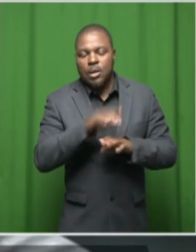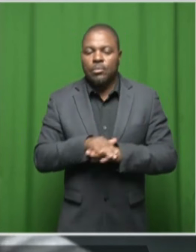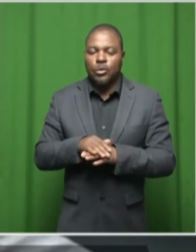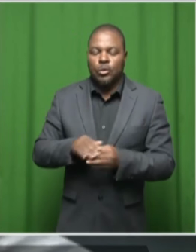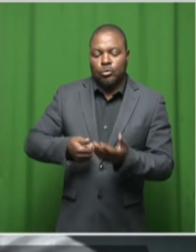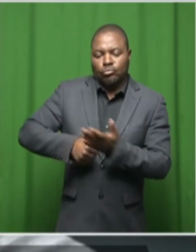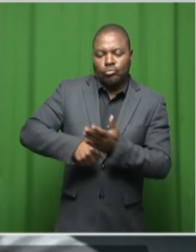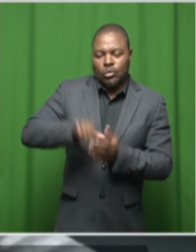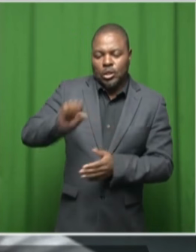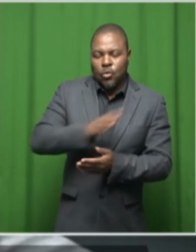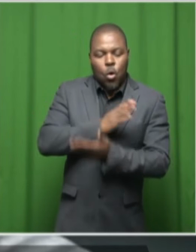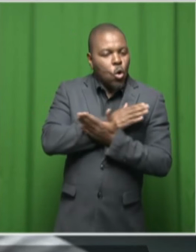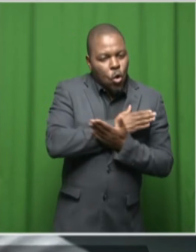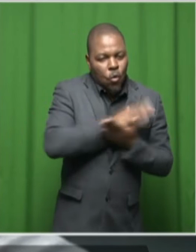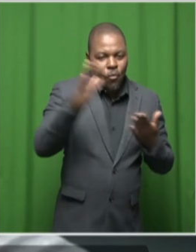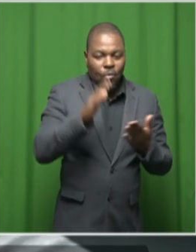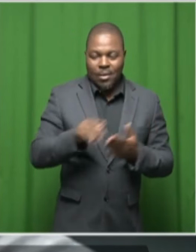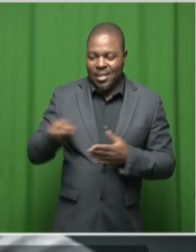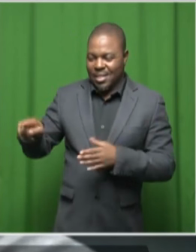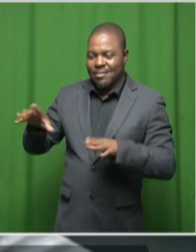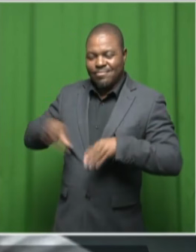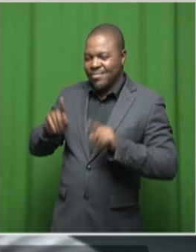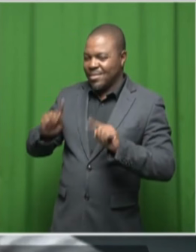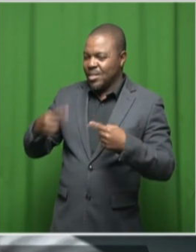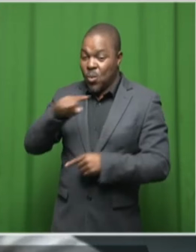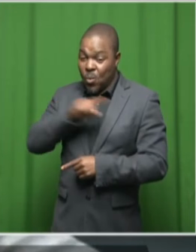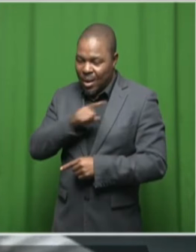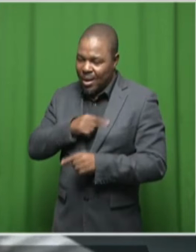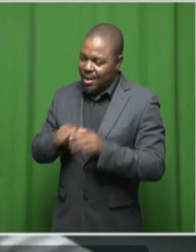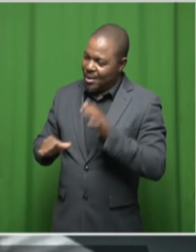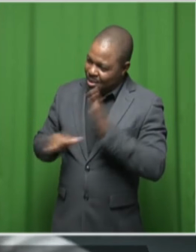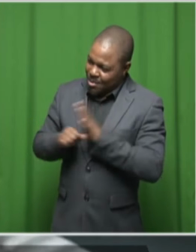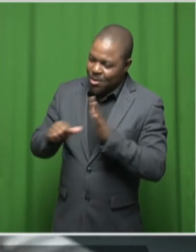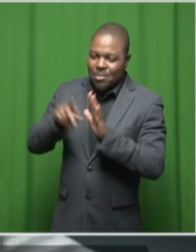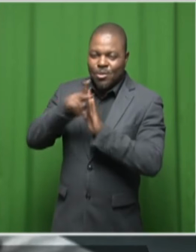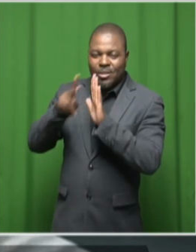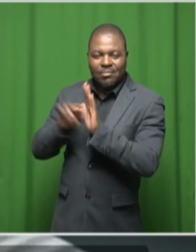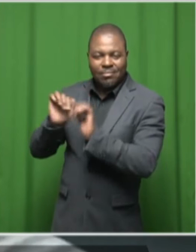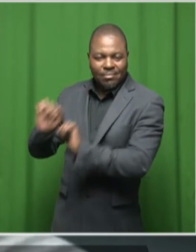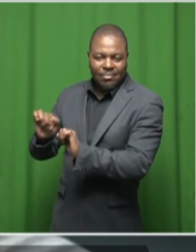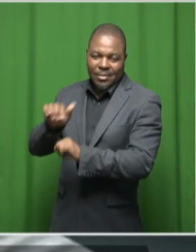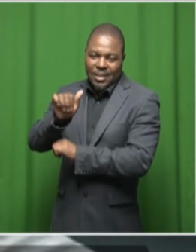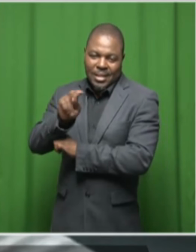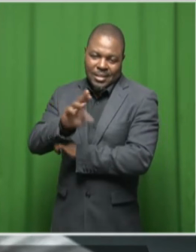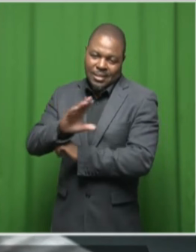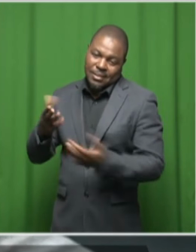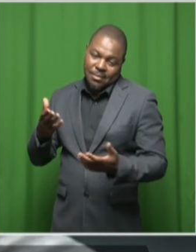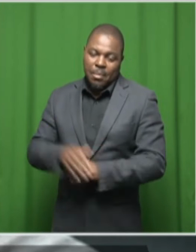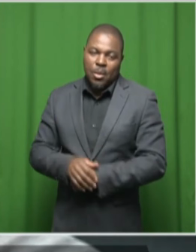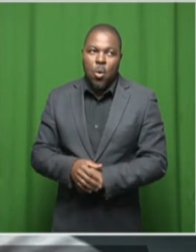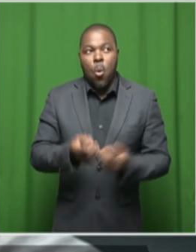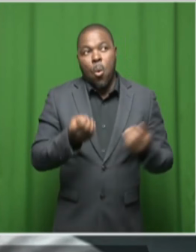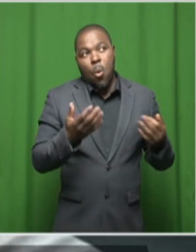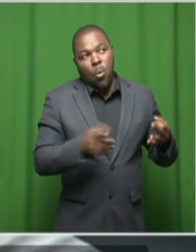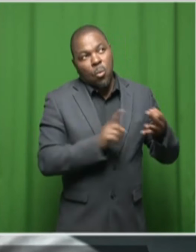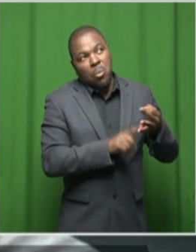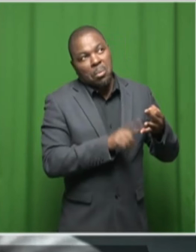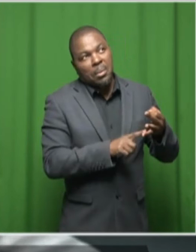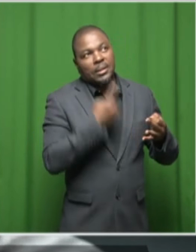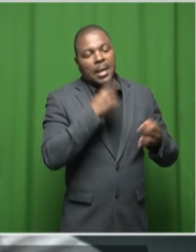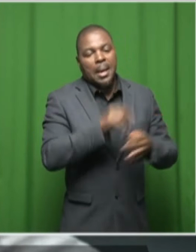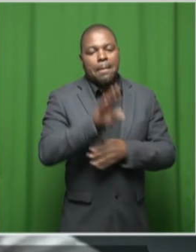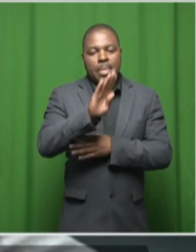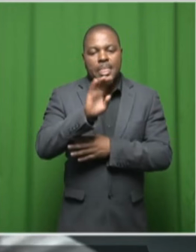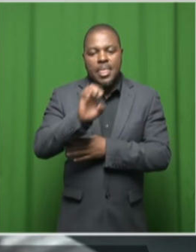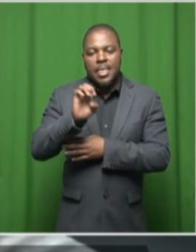in South Africa. They can't accept that because that is a key tenet of ANC policy. Or even someone saying kill